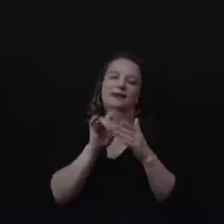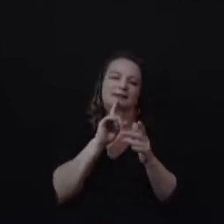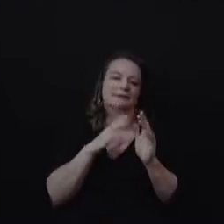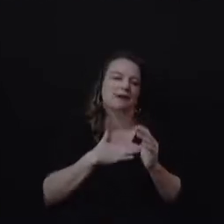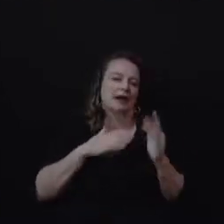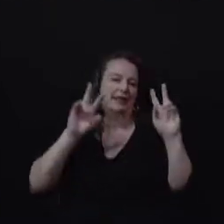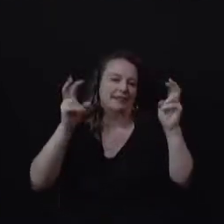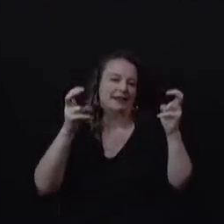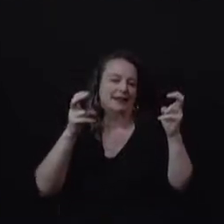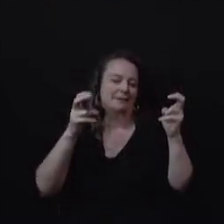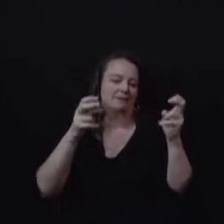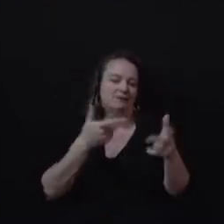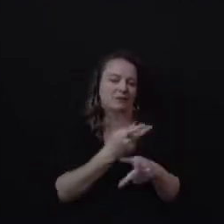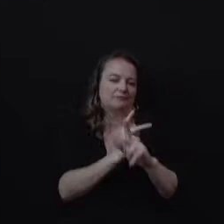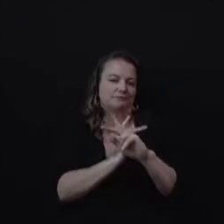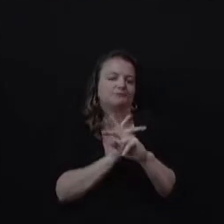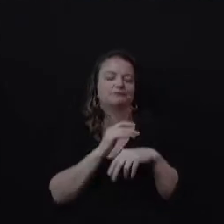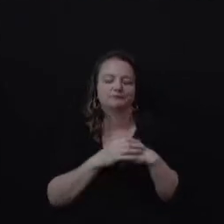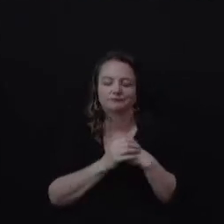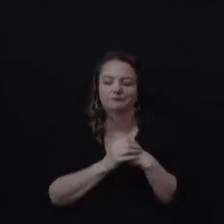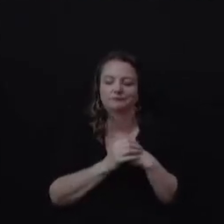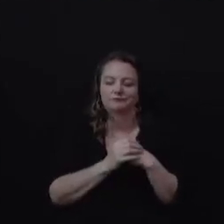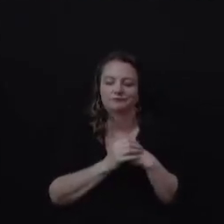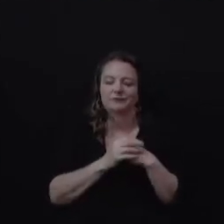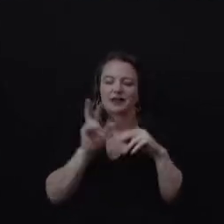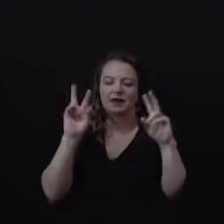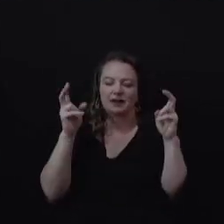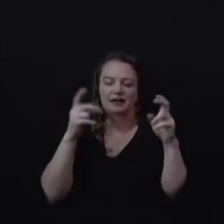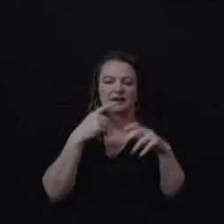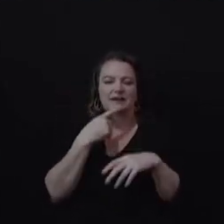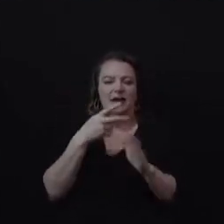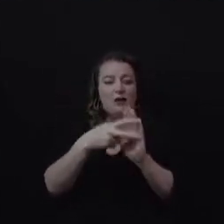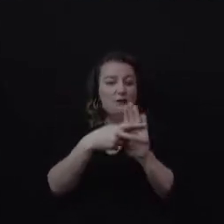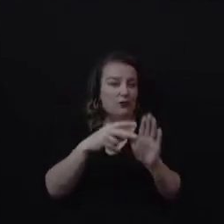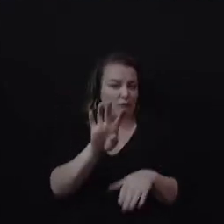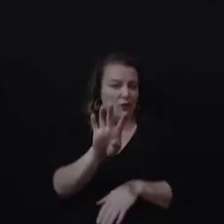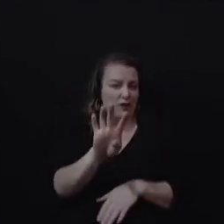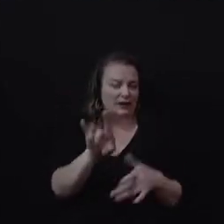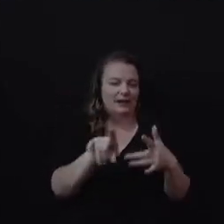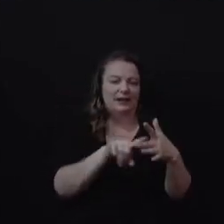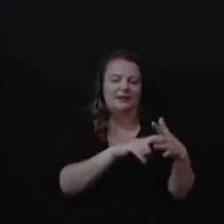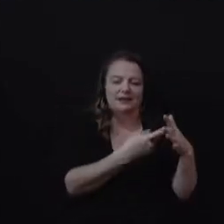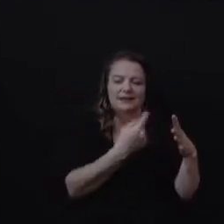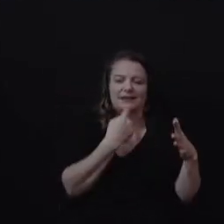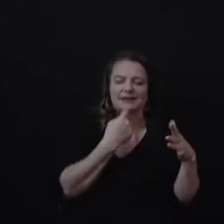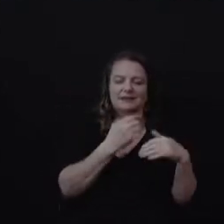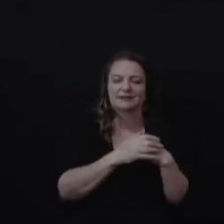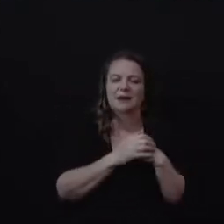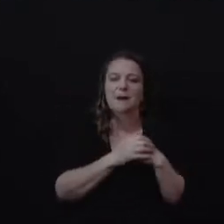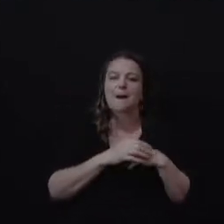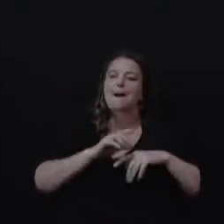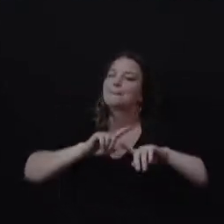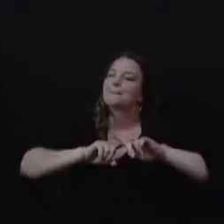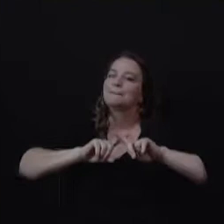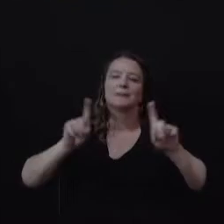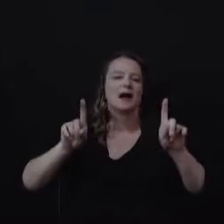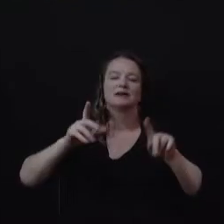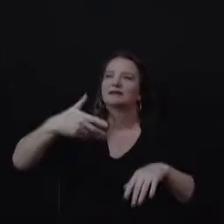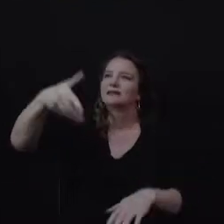this sermon or teaching today. He says in verse 4, he starts out by saying, "But